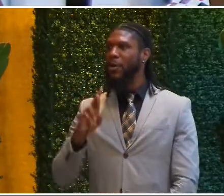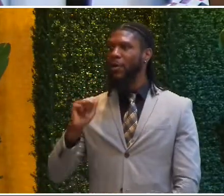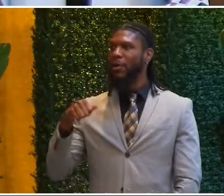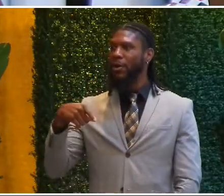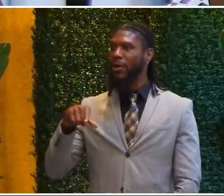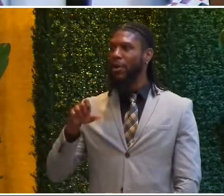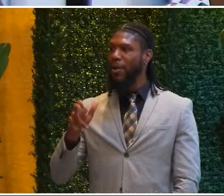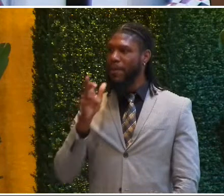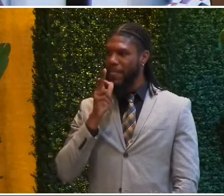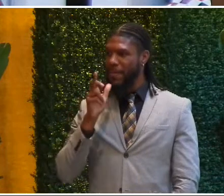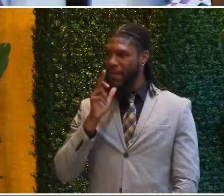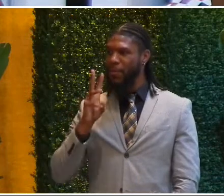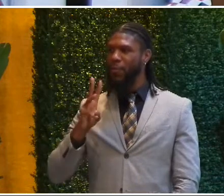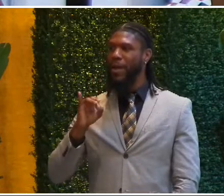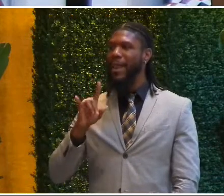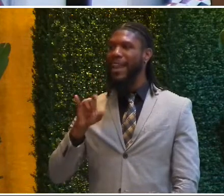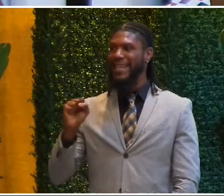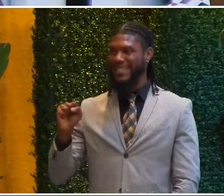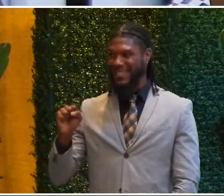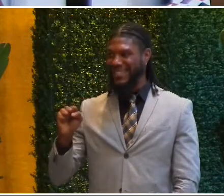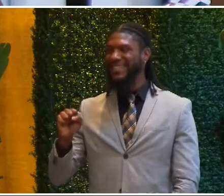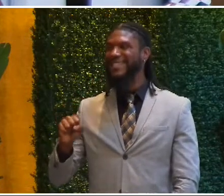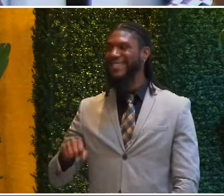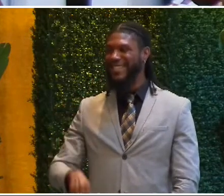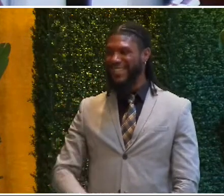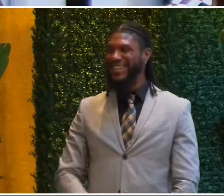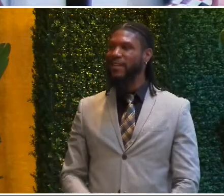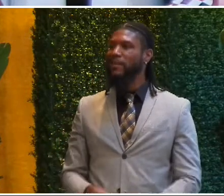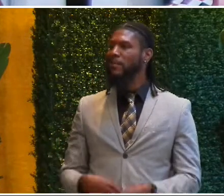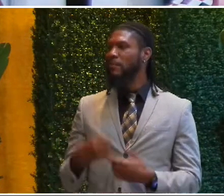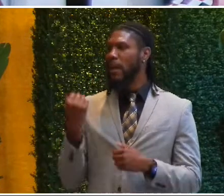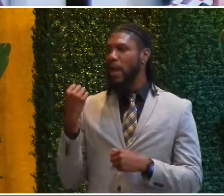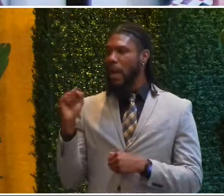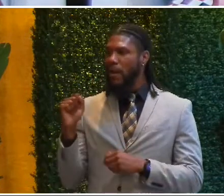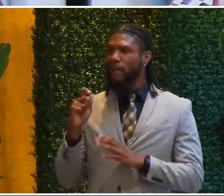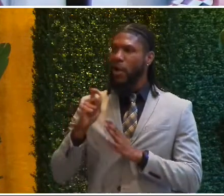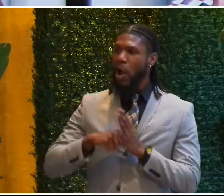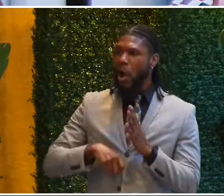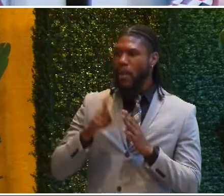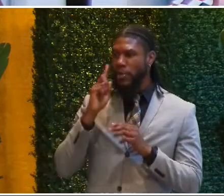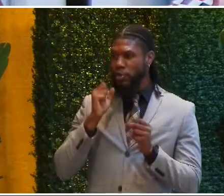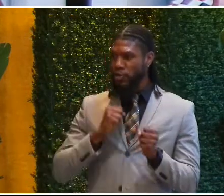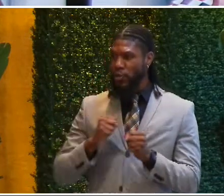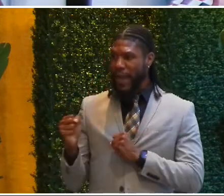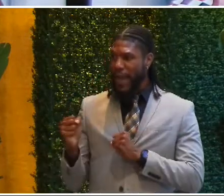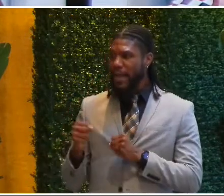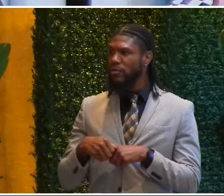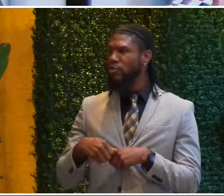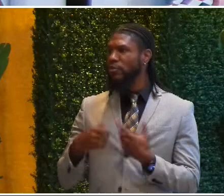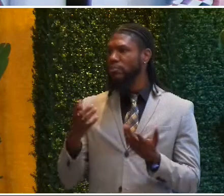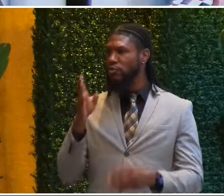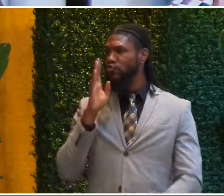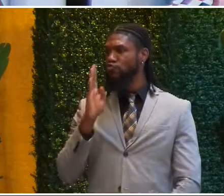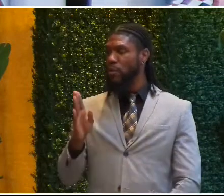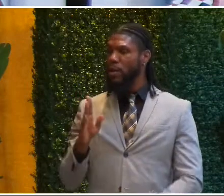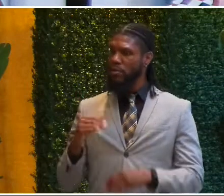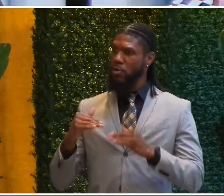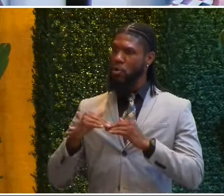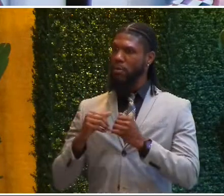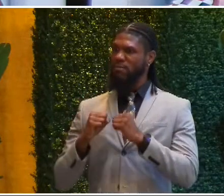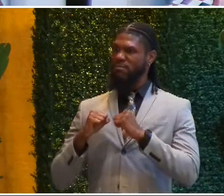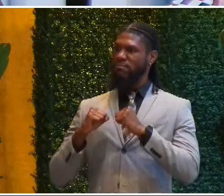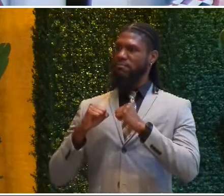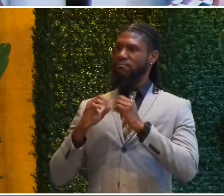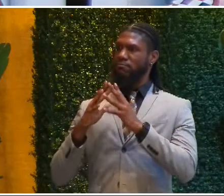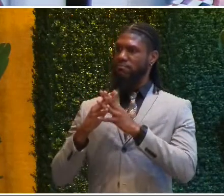in the building. Award-winning activist, author, media strategist, straight up co-founder of